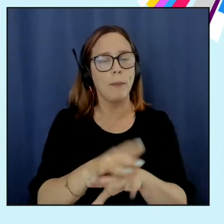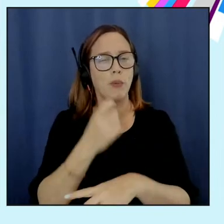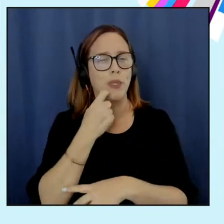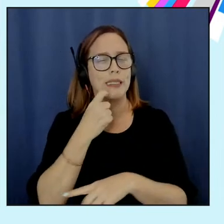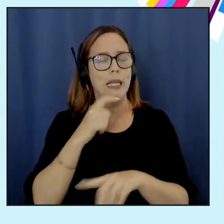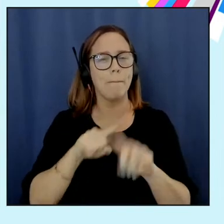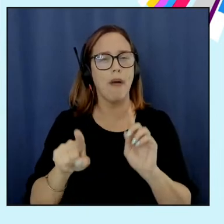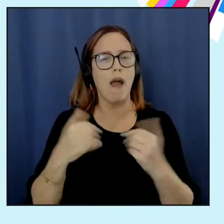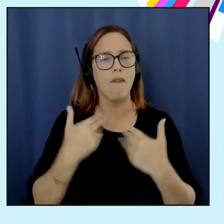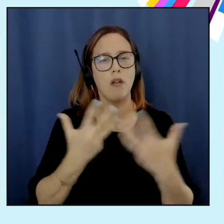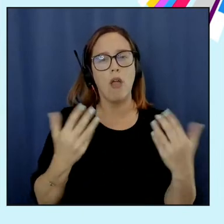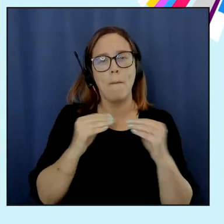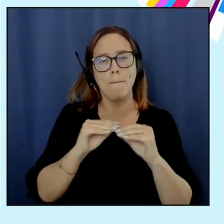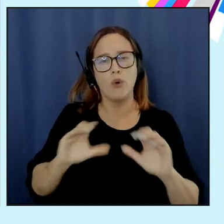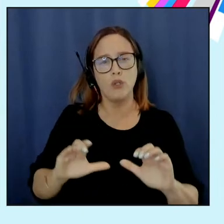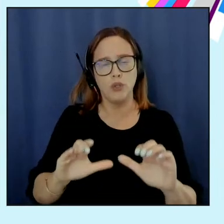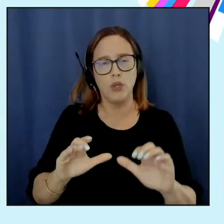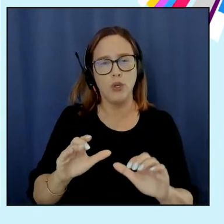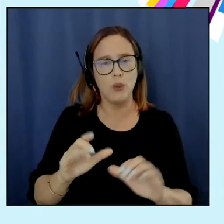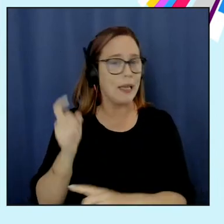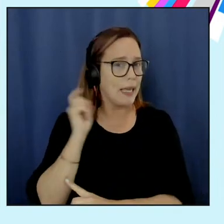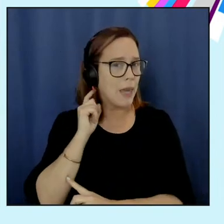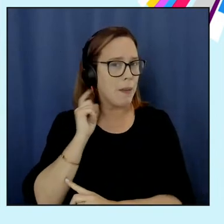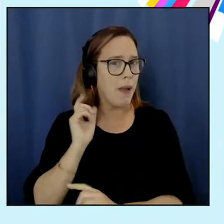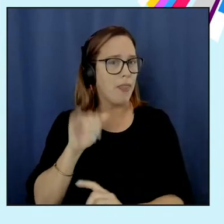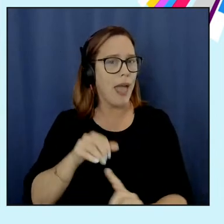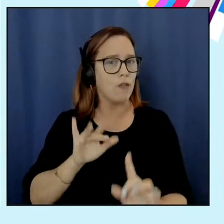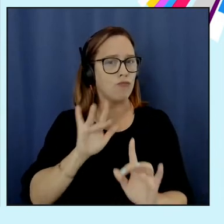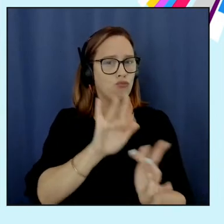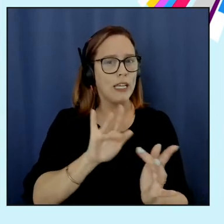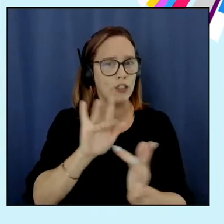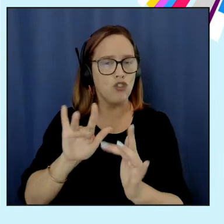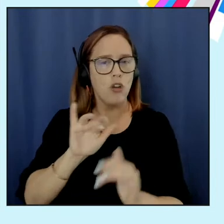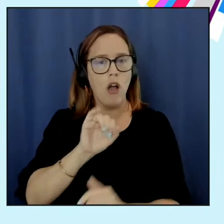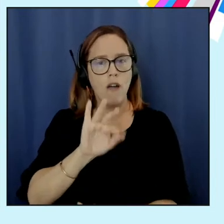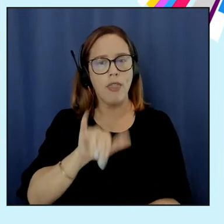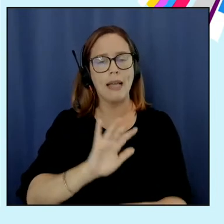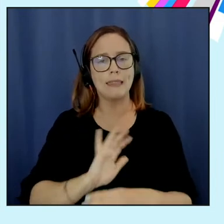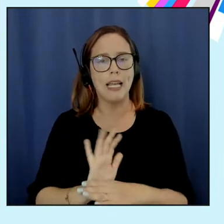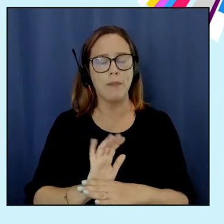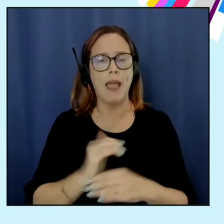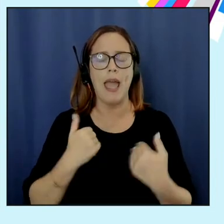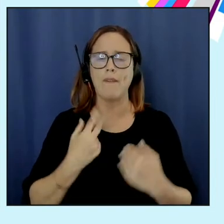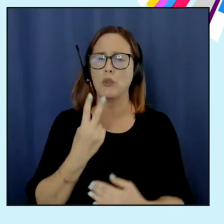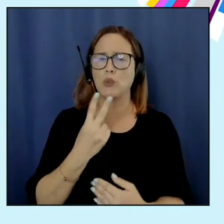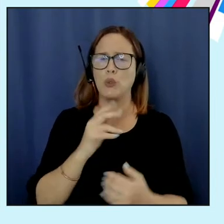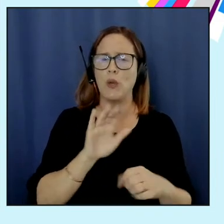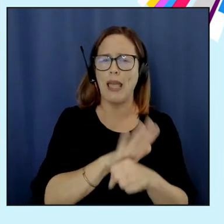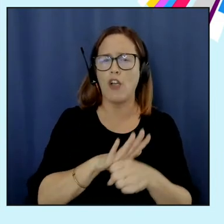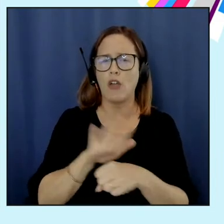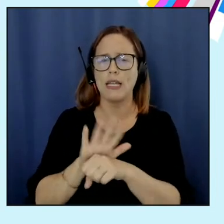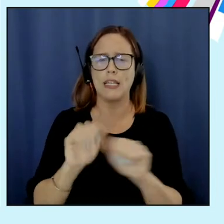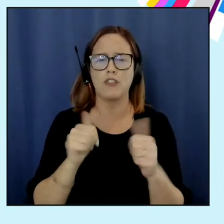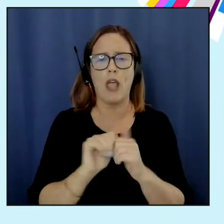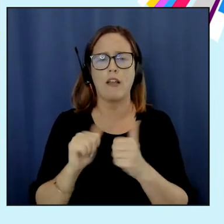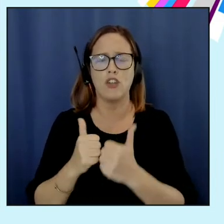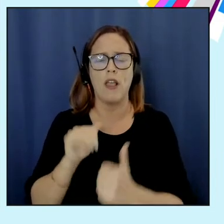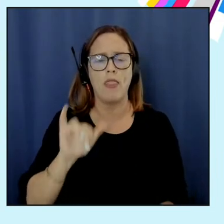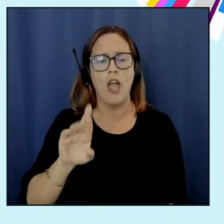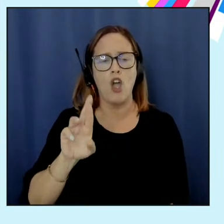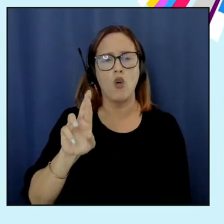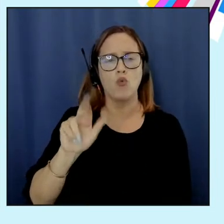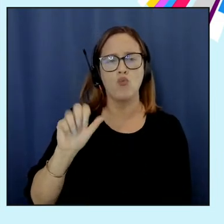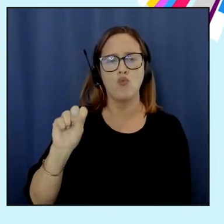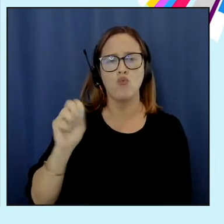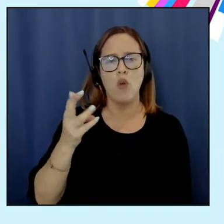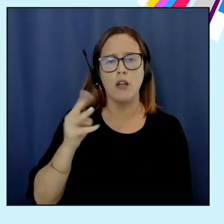done, keeping in mind the reach of this segment. So those are two areas and challenges that Rashmi's advocacy has been focused on.